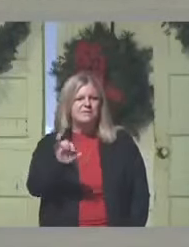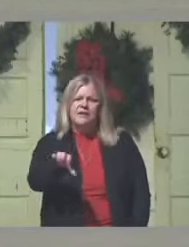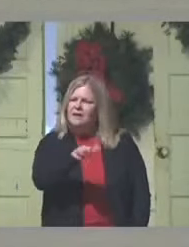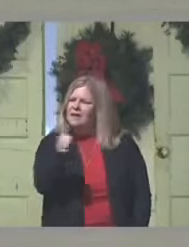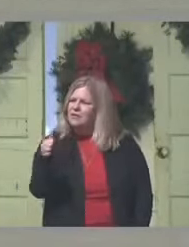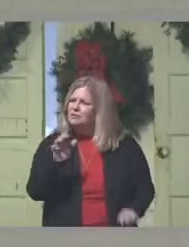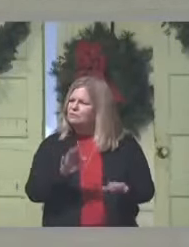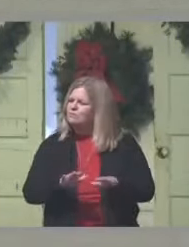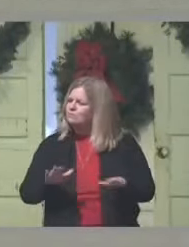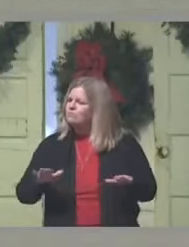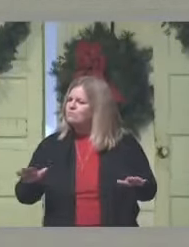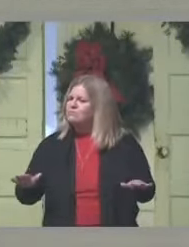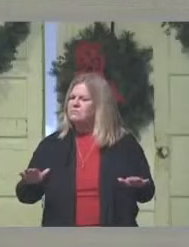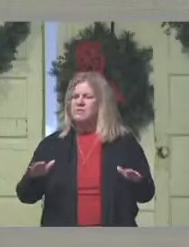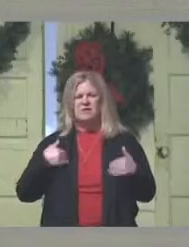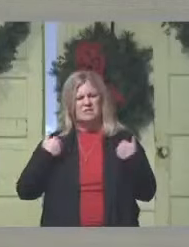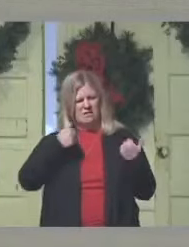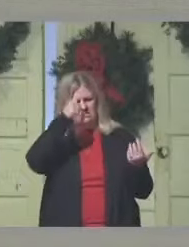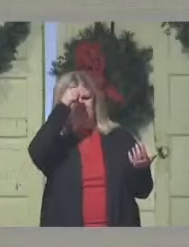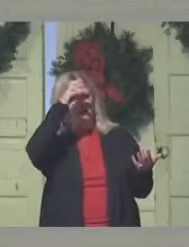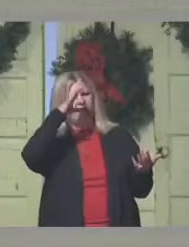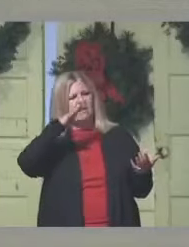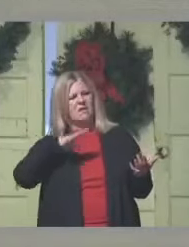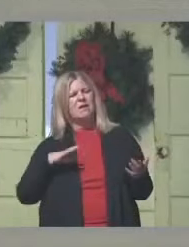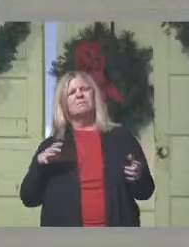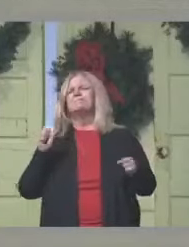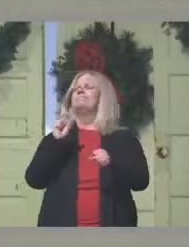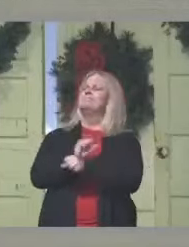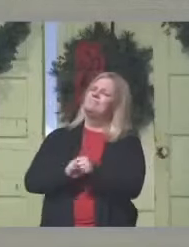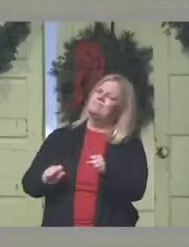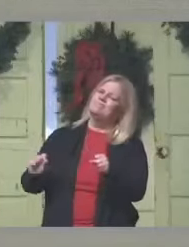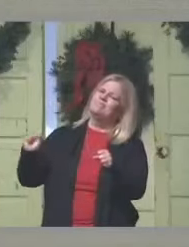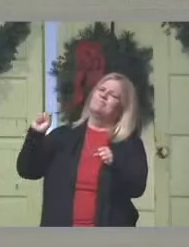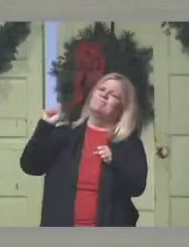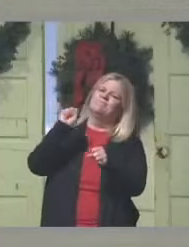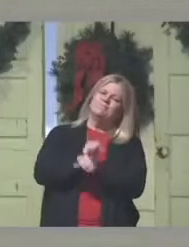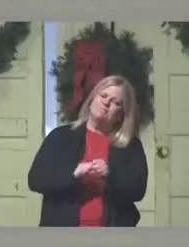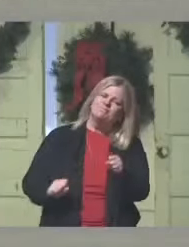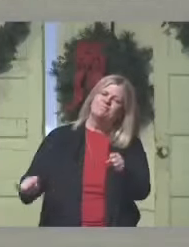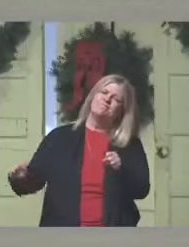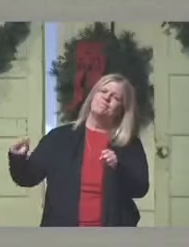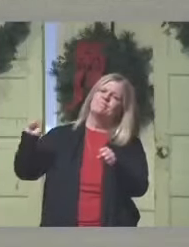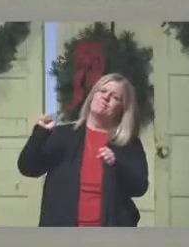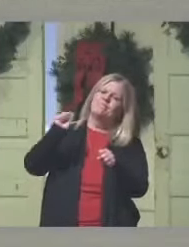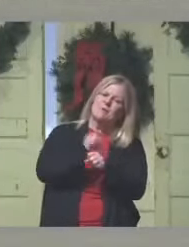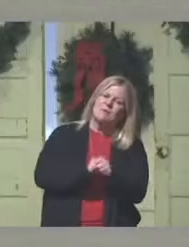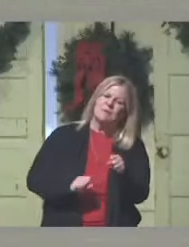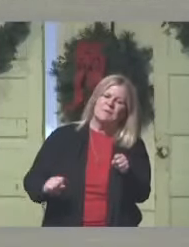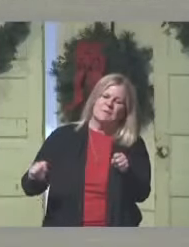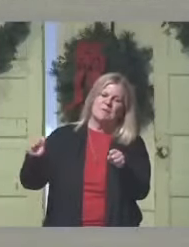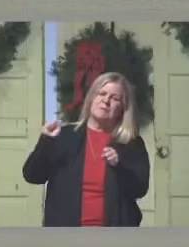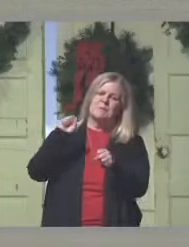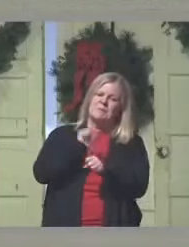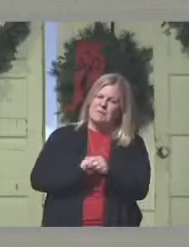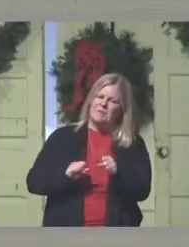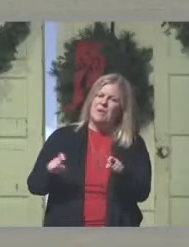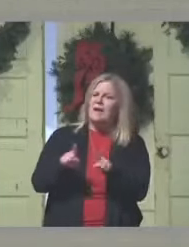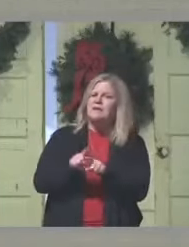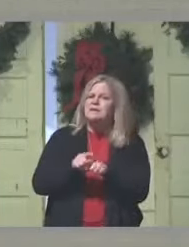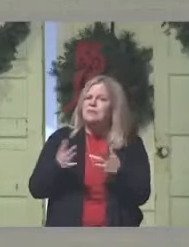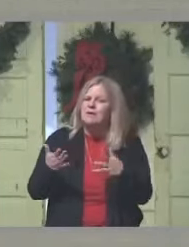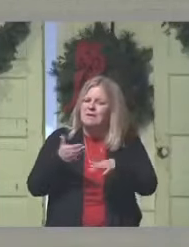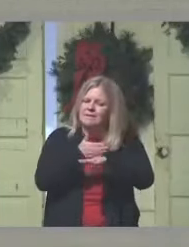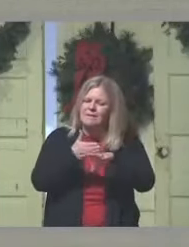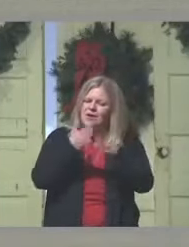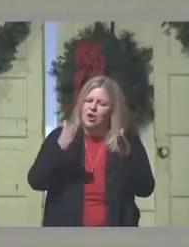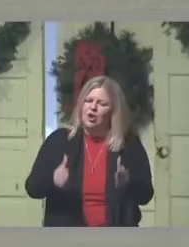boys, to become a young man who would work long, hard days in a blue-collar job as a carpenter